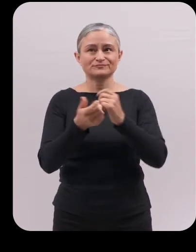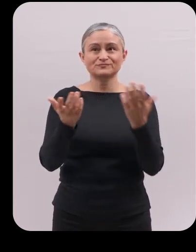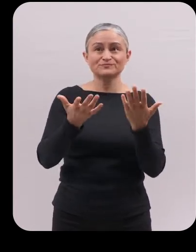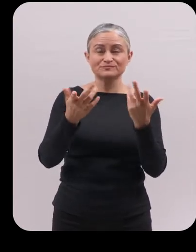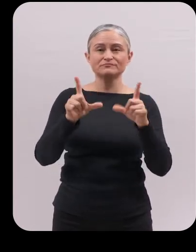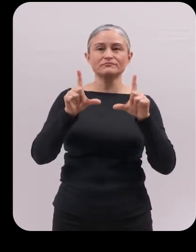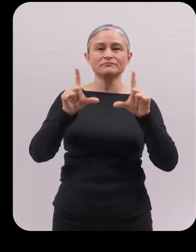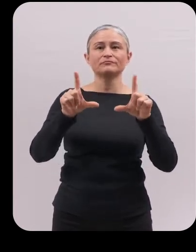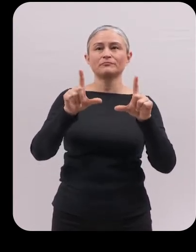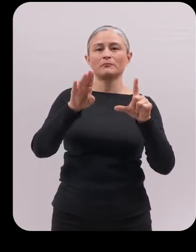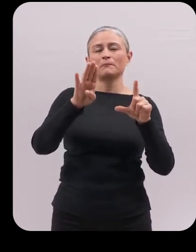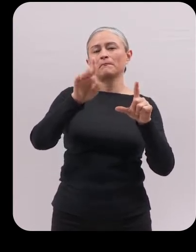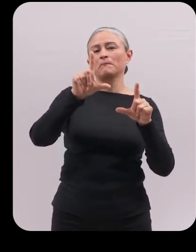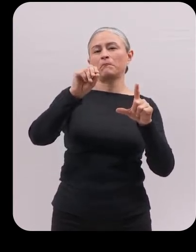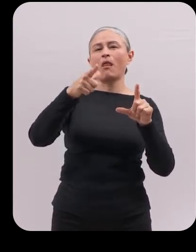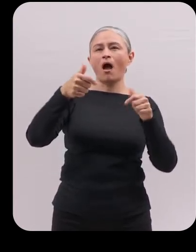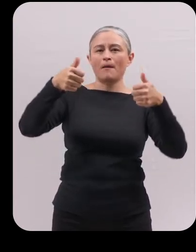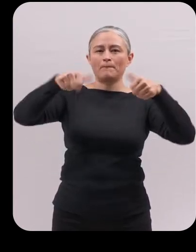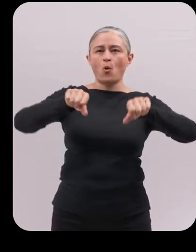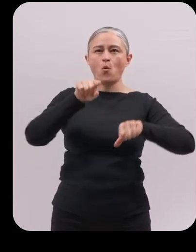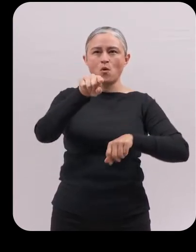post. I'll hit run.